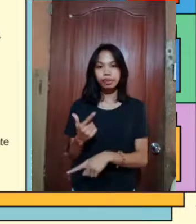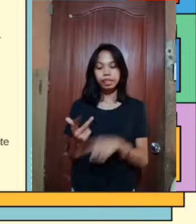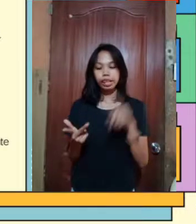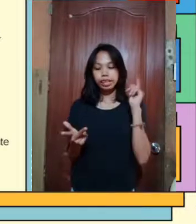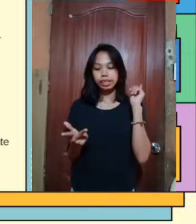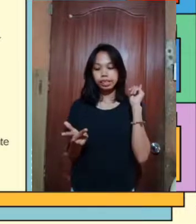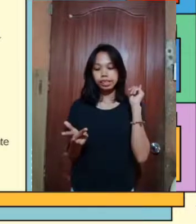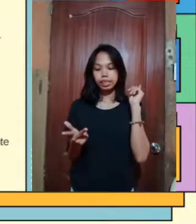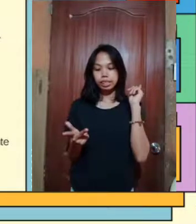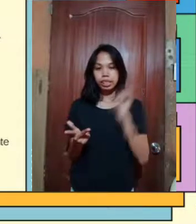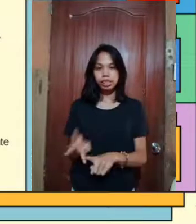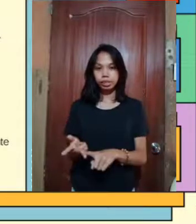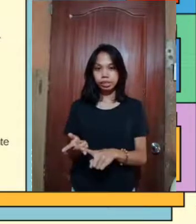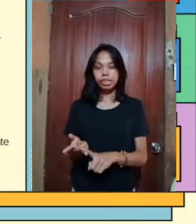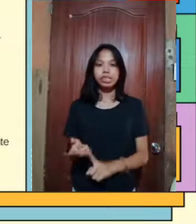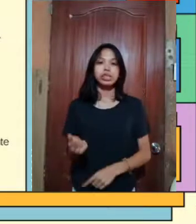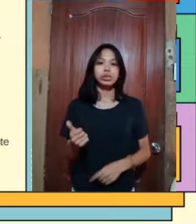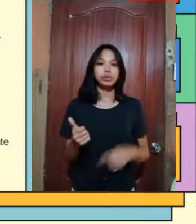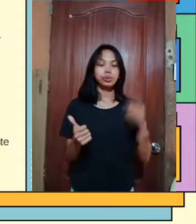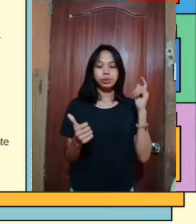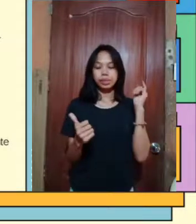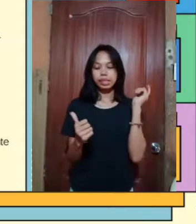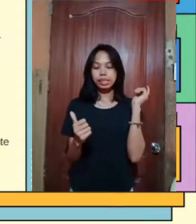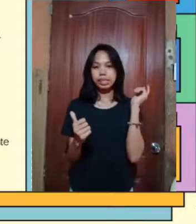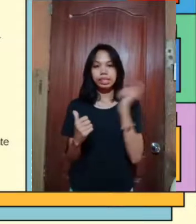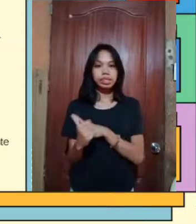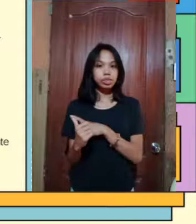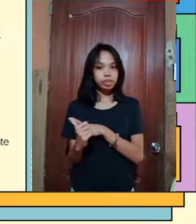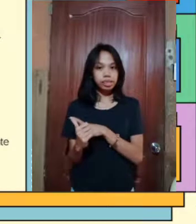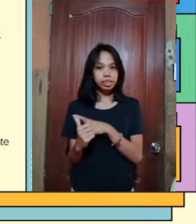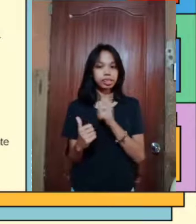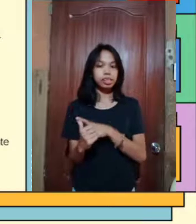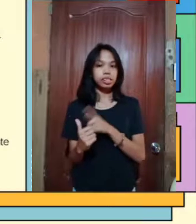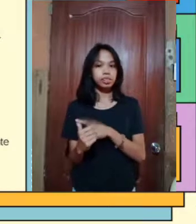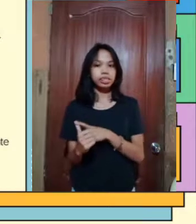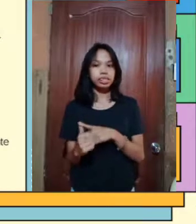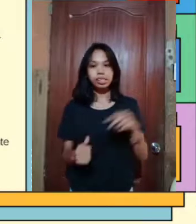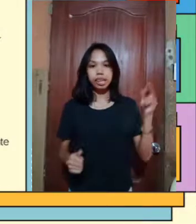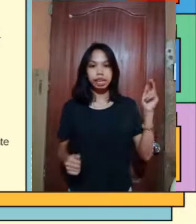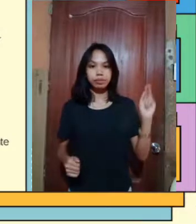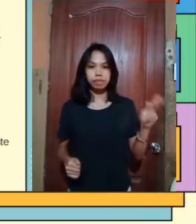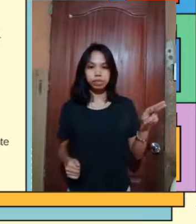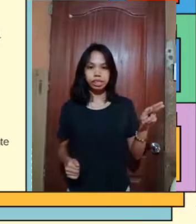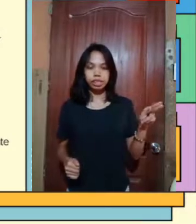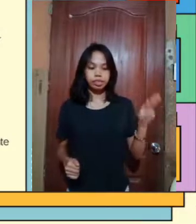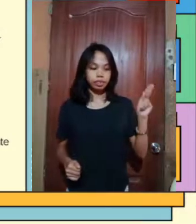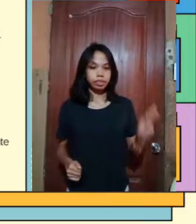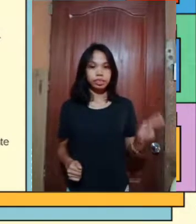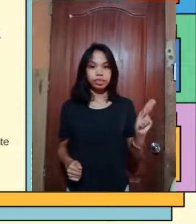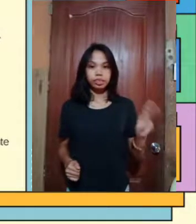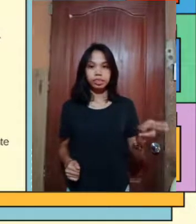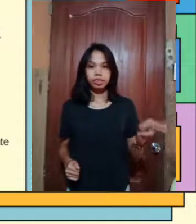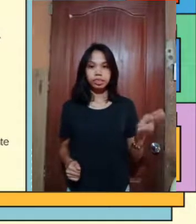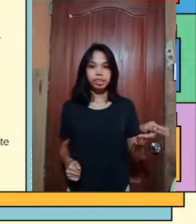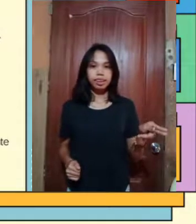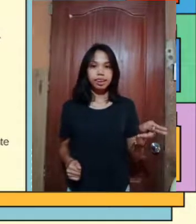of hearing, and the history. So in history, this is a sign of history.